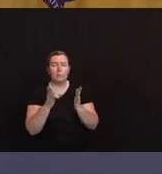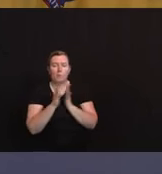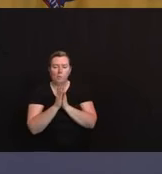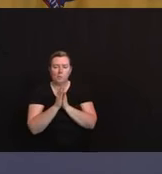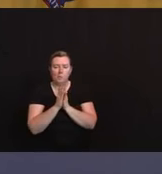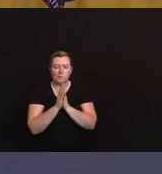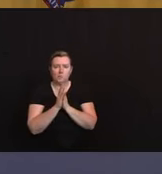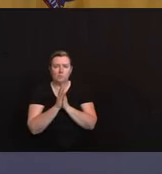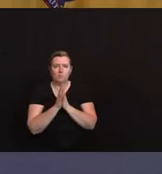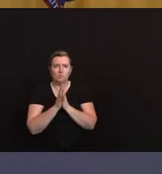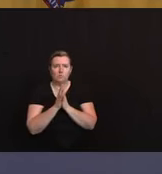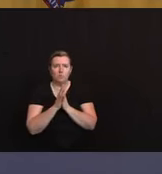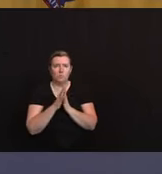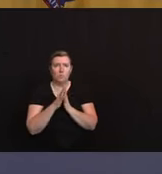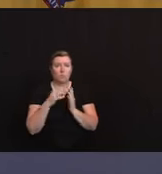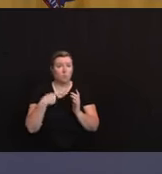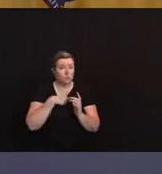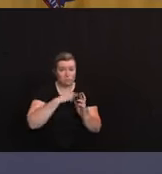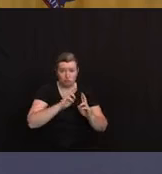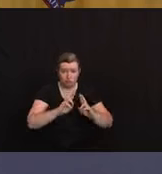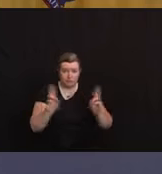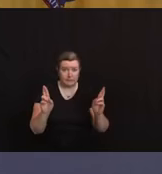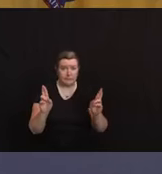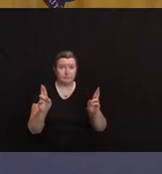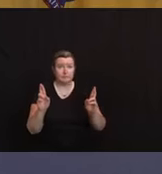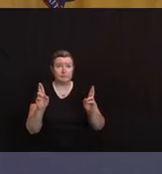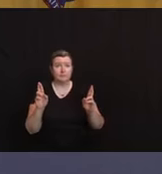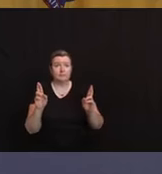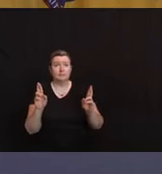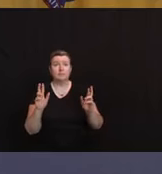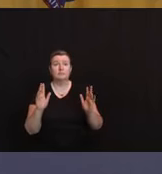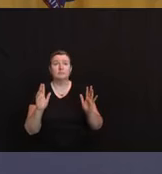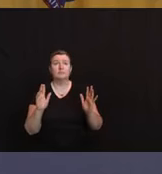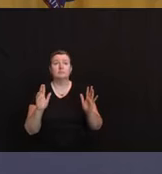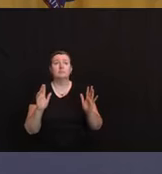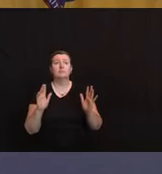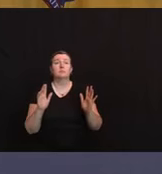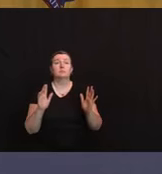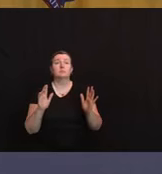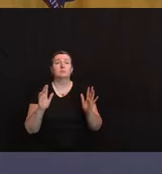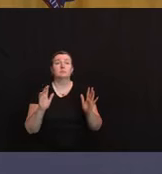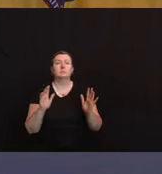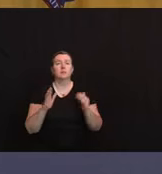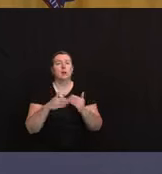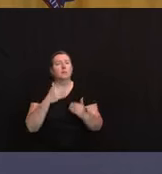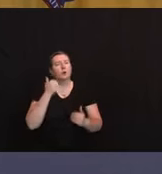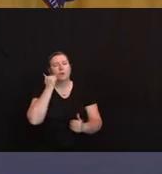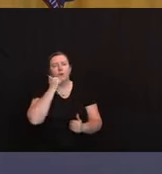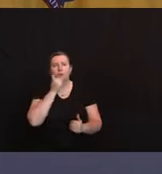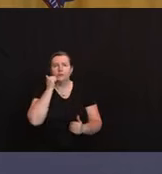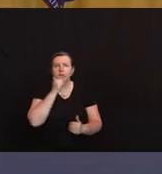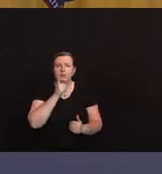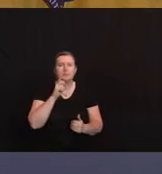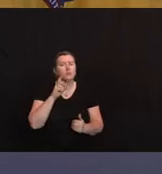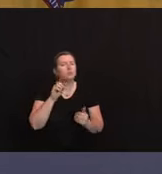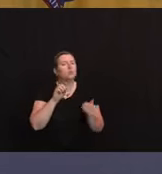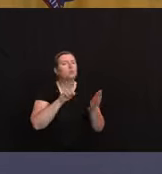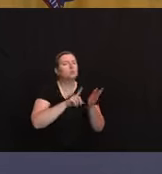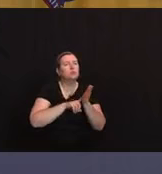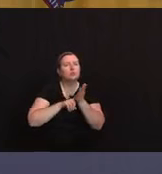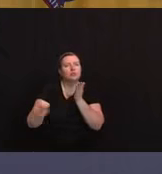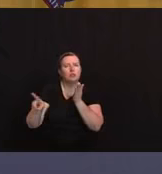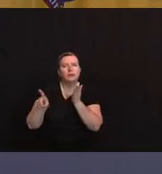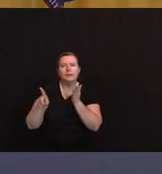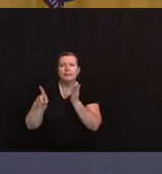How ready are we? I make it my business, not every day, but most days, to just check in with players in